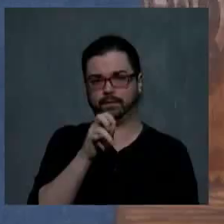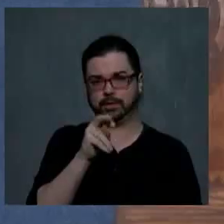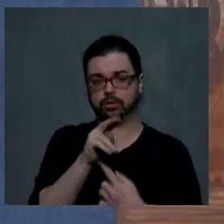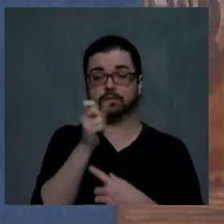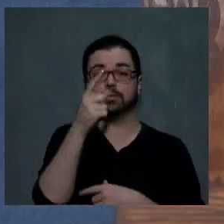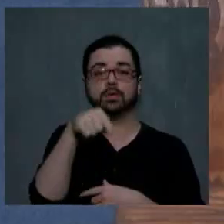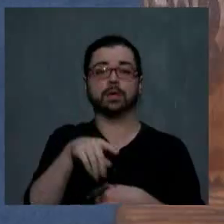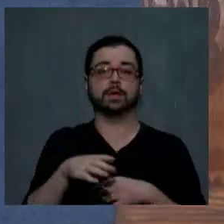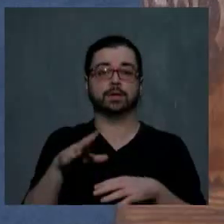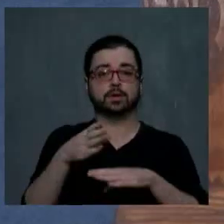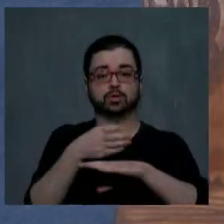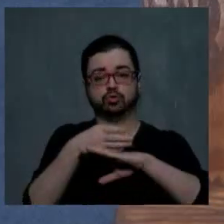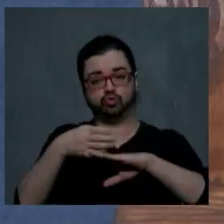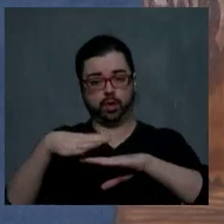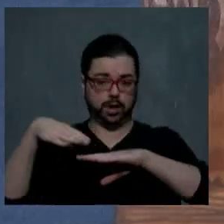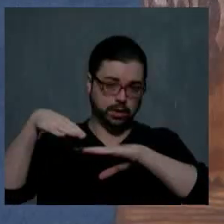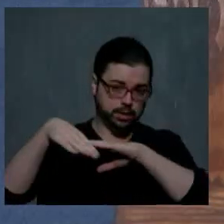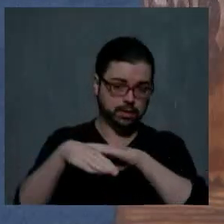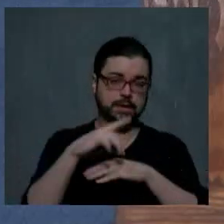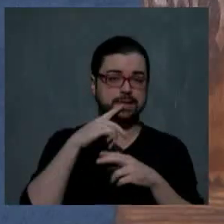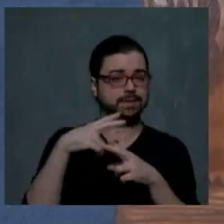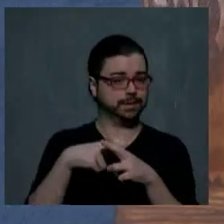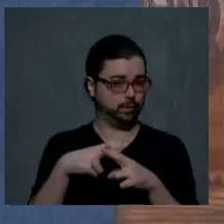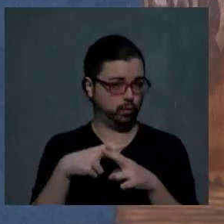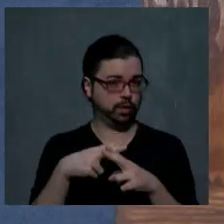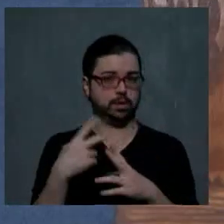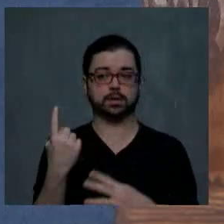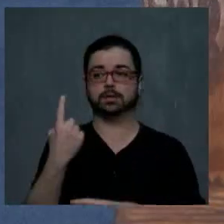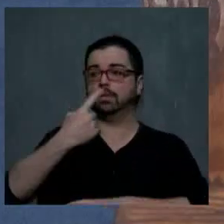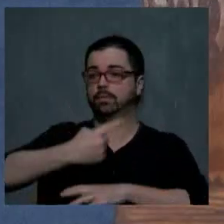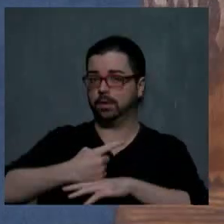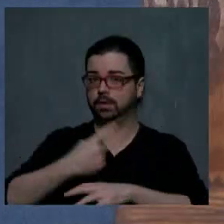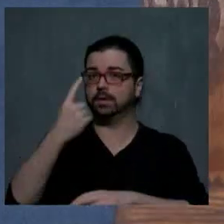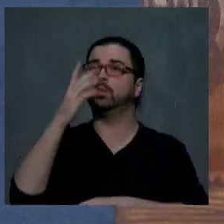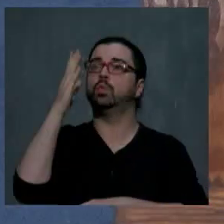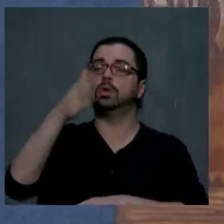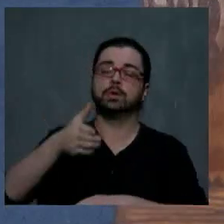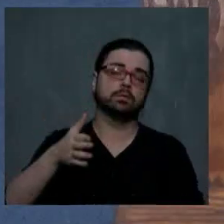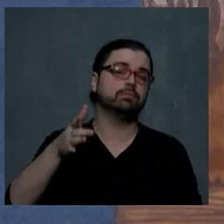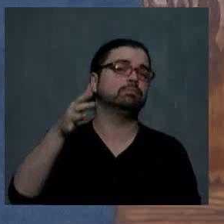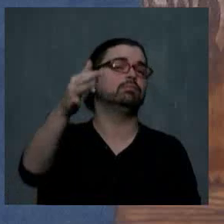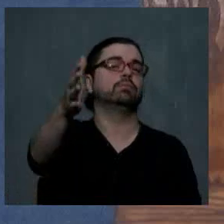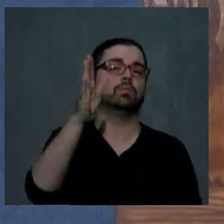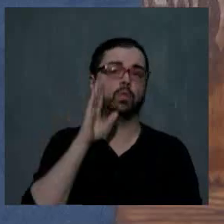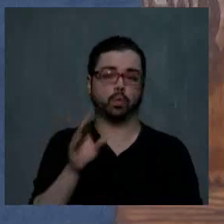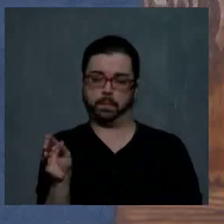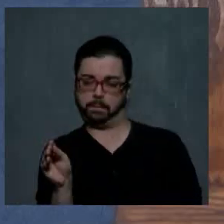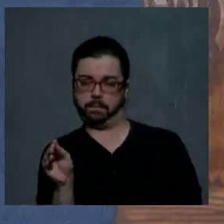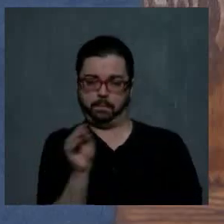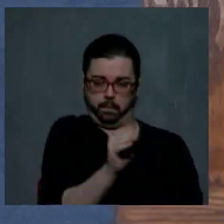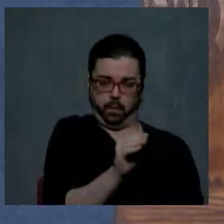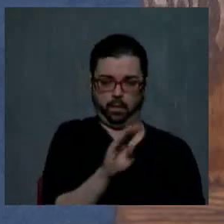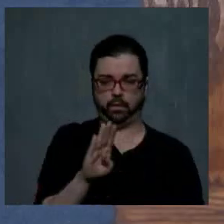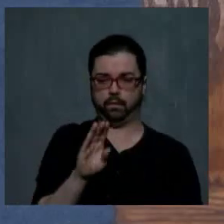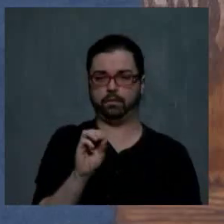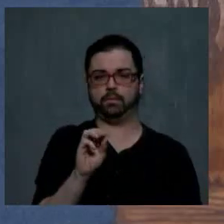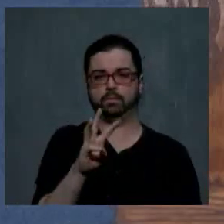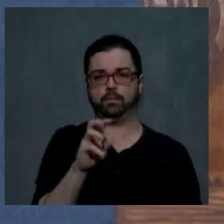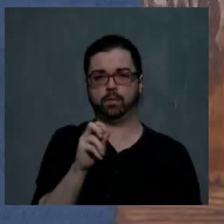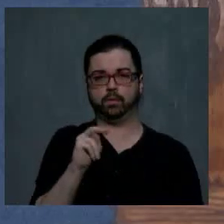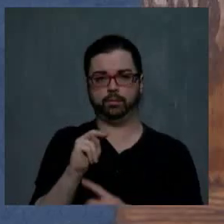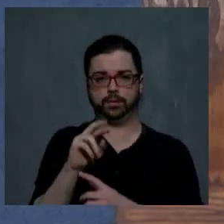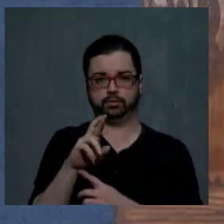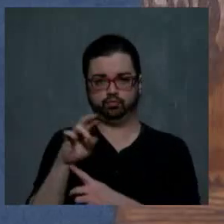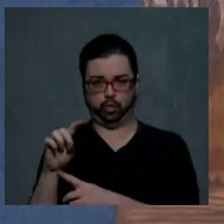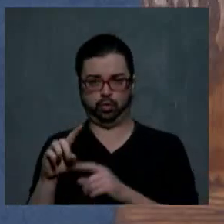in that someday somebody is going to relocate Bowman Road, but this is how we'll be temporarily look in this